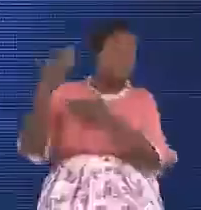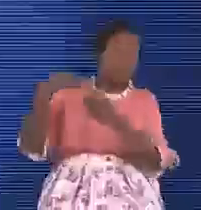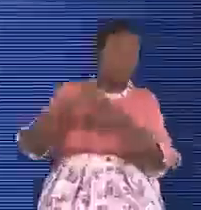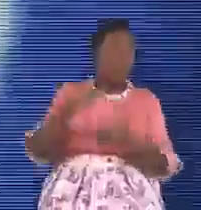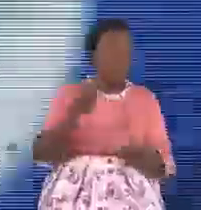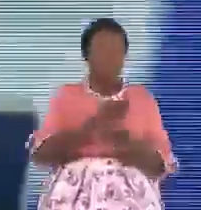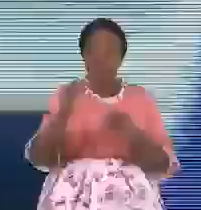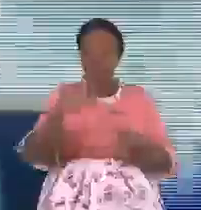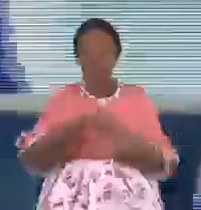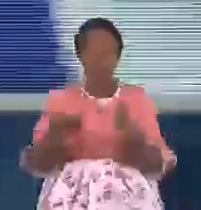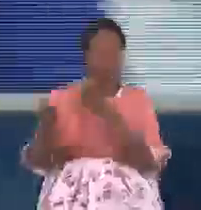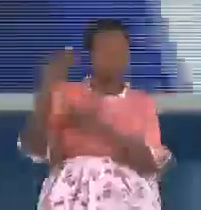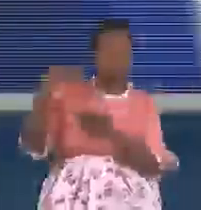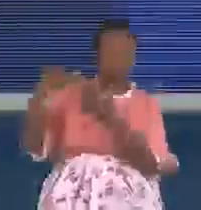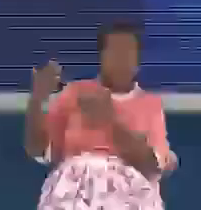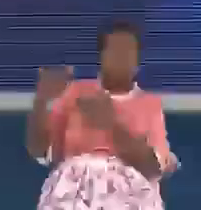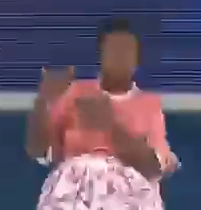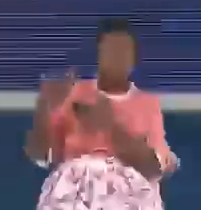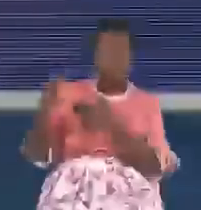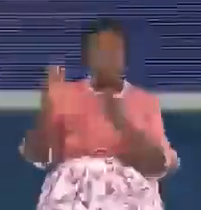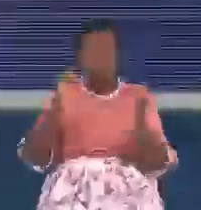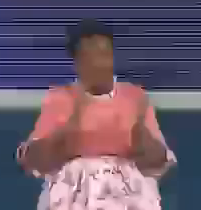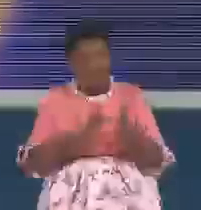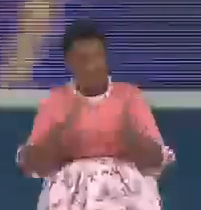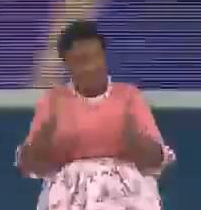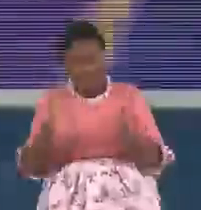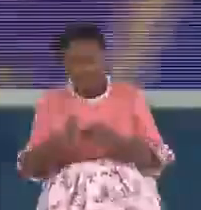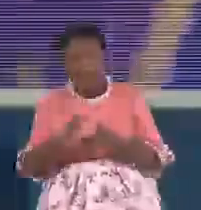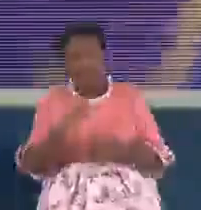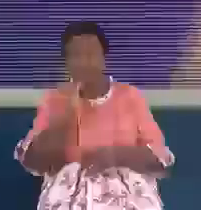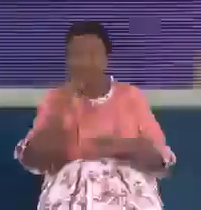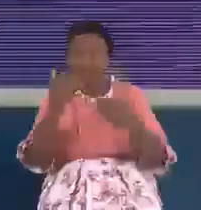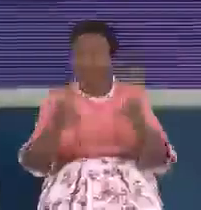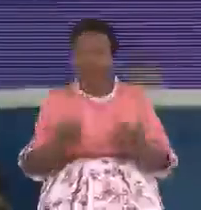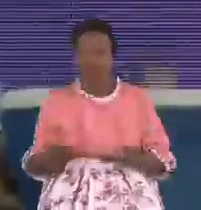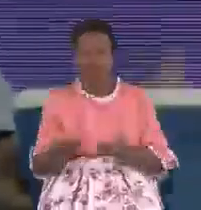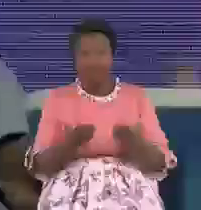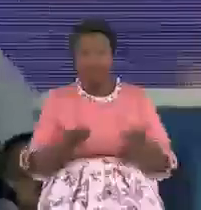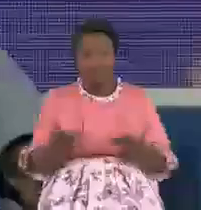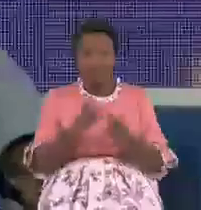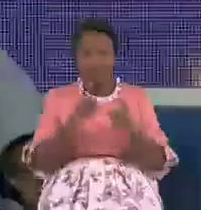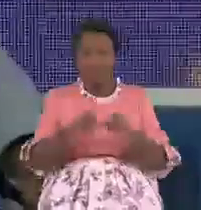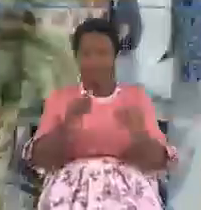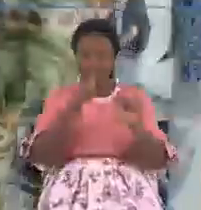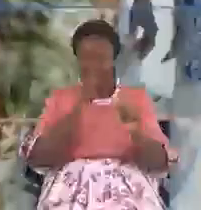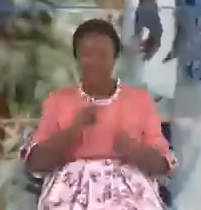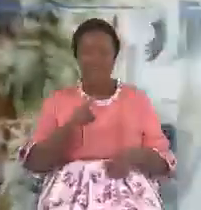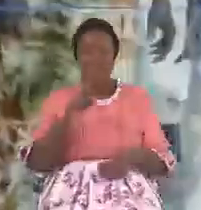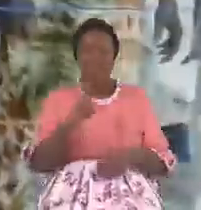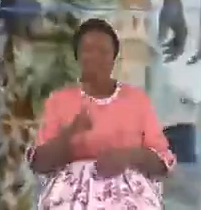the past jesus is now here to bless you